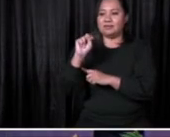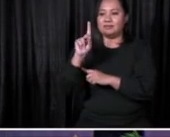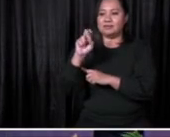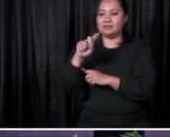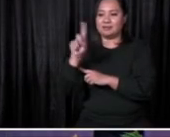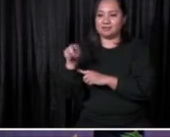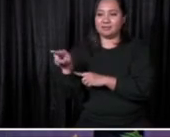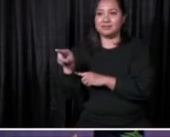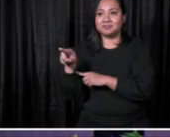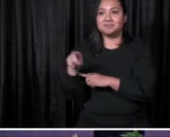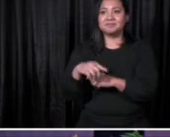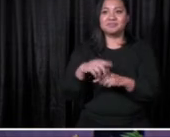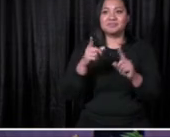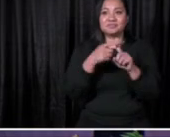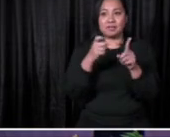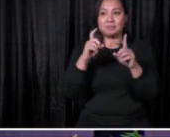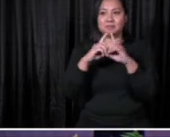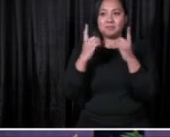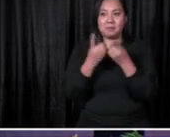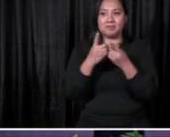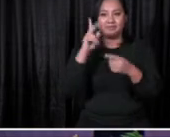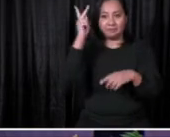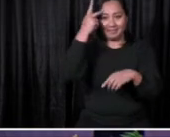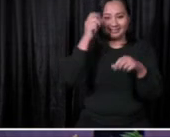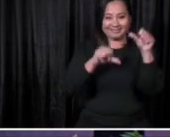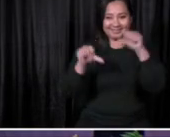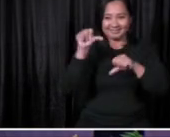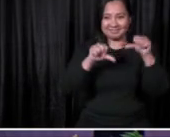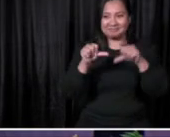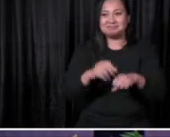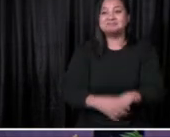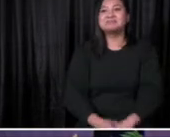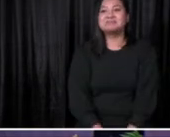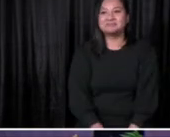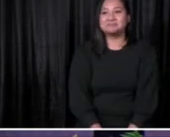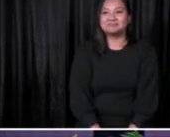the Department of Political Science.